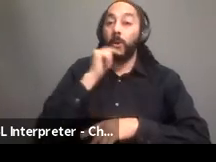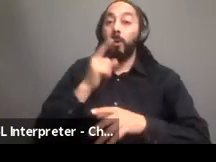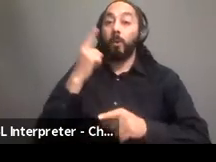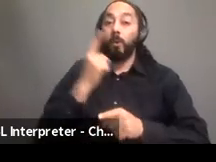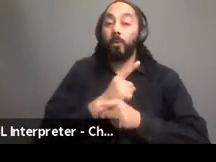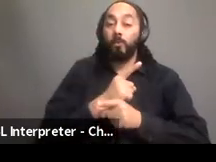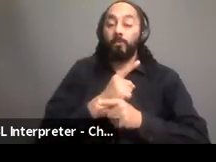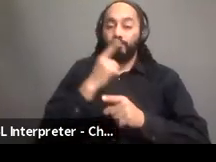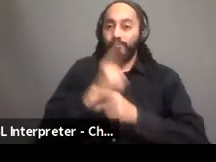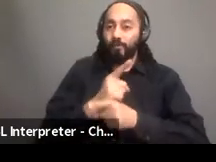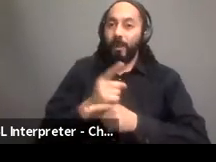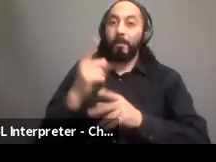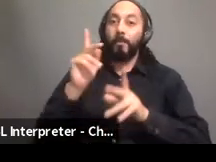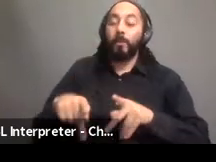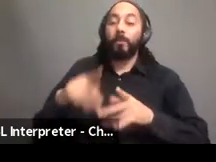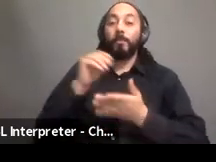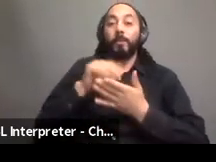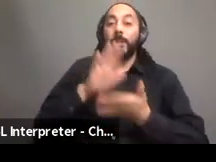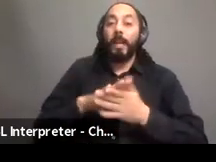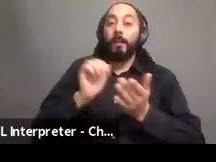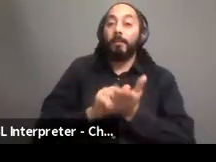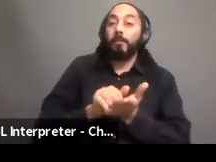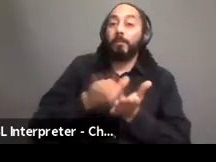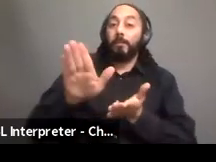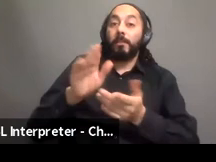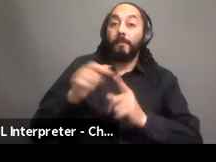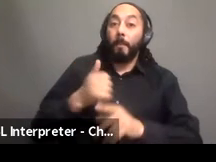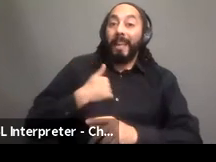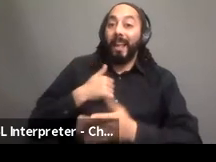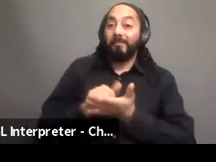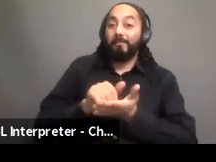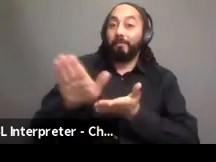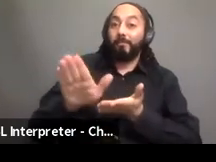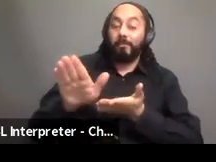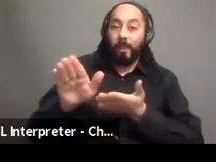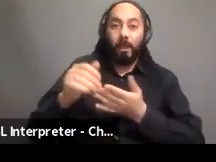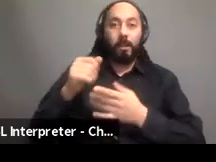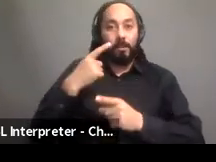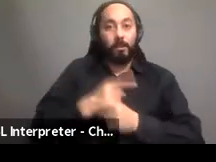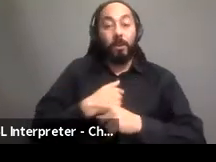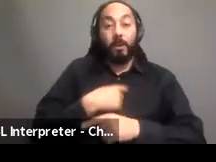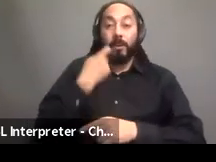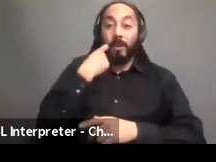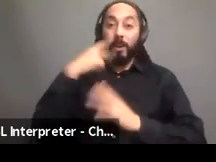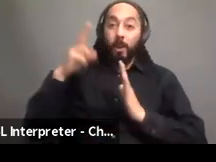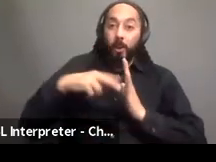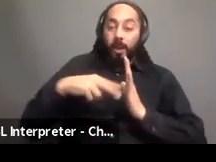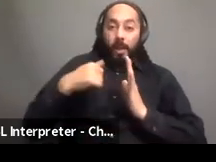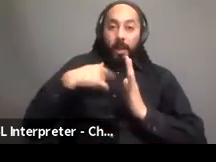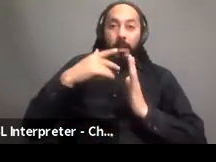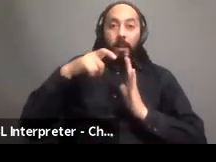deportation. There's a lot of, there's a really interesting paper that I was reading on that issue.